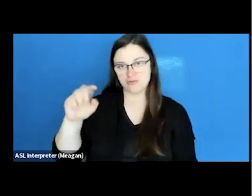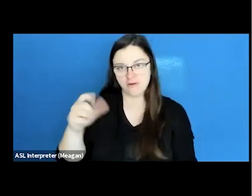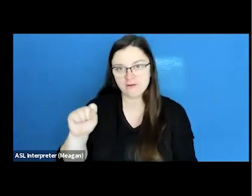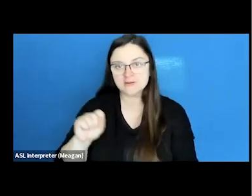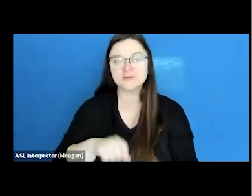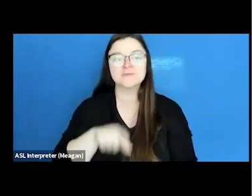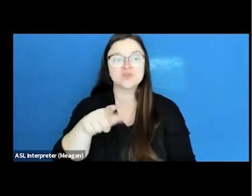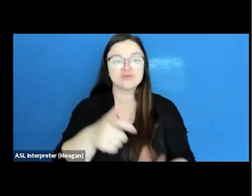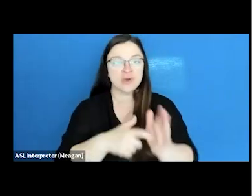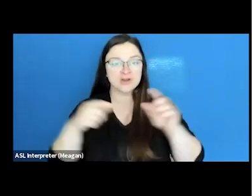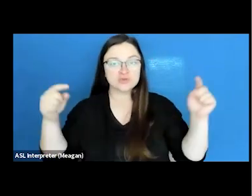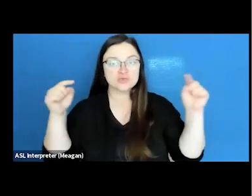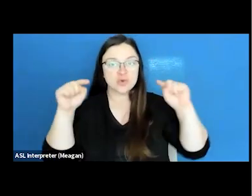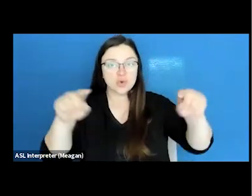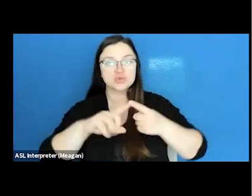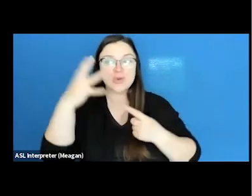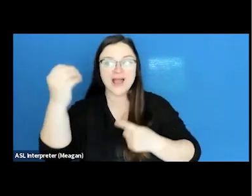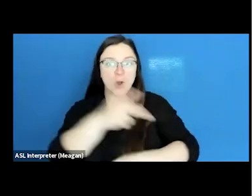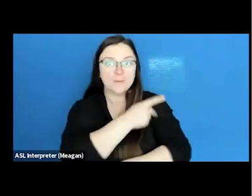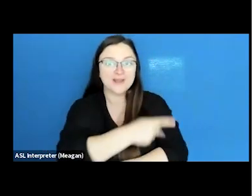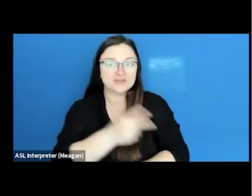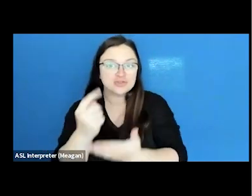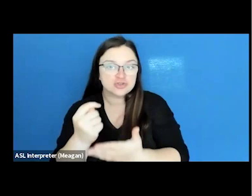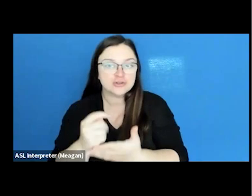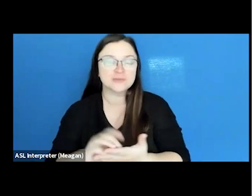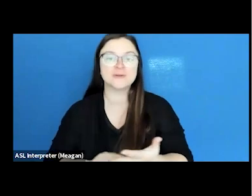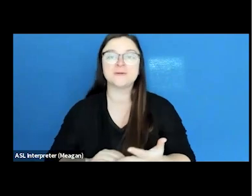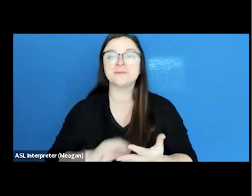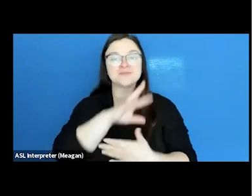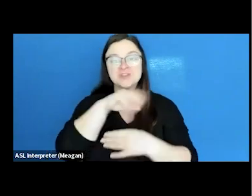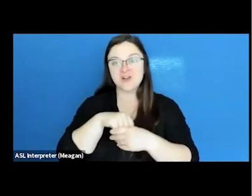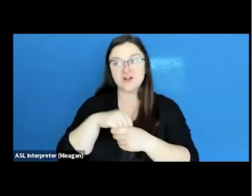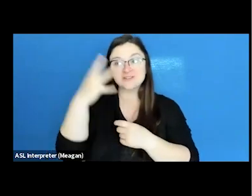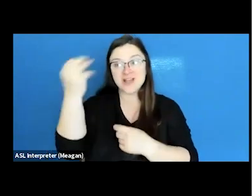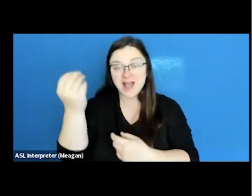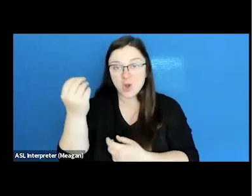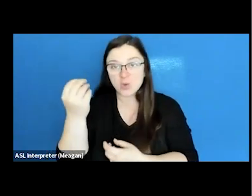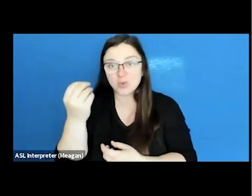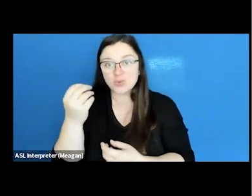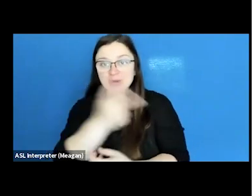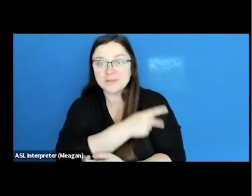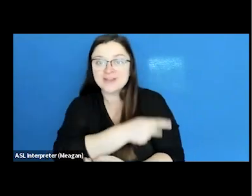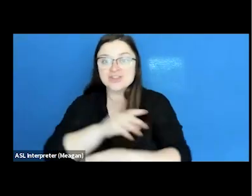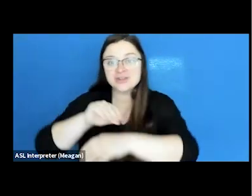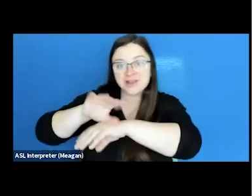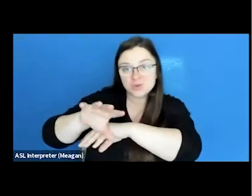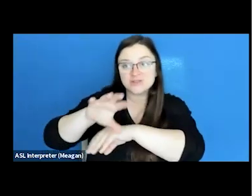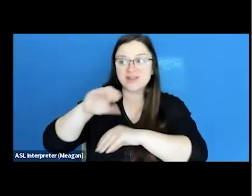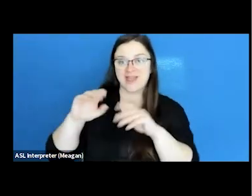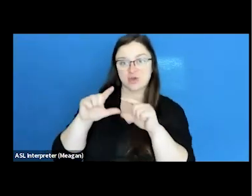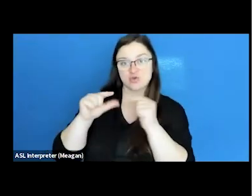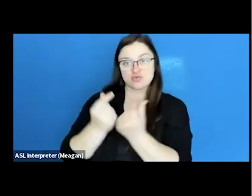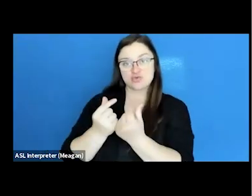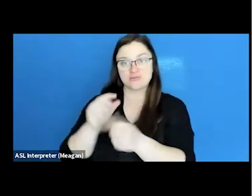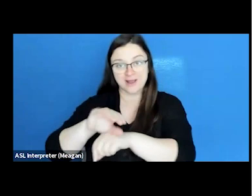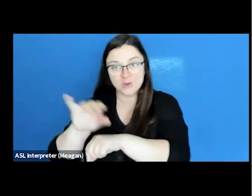to attend outpatient treatment that involves outpatient counseling and group counseling